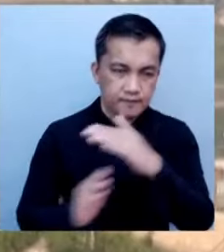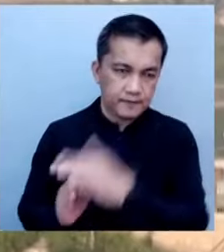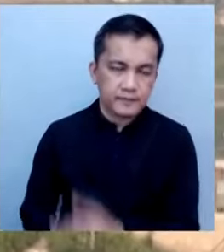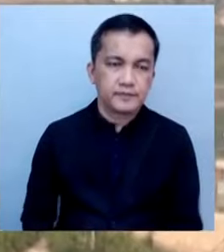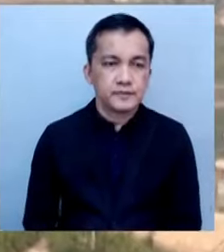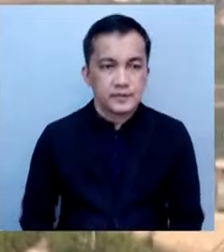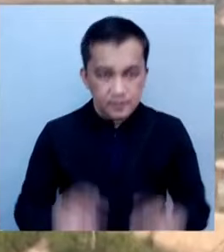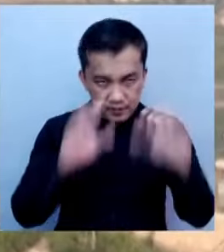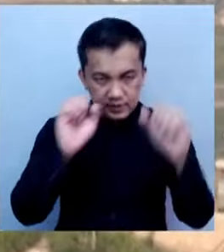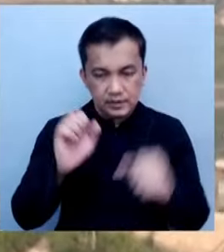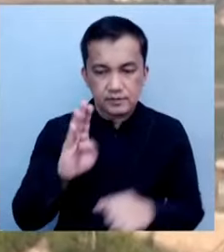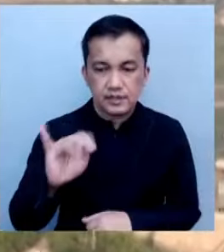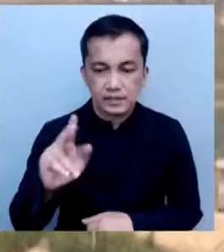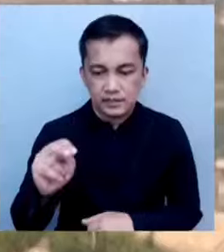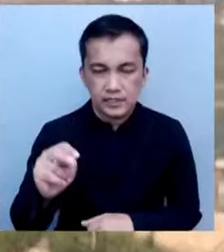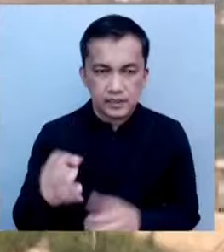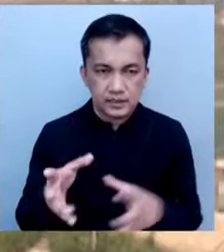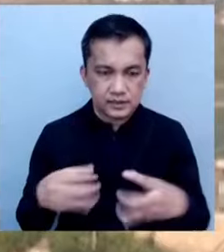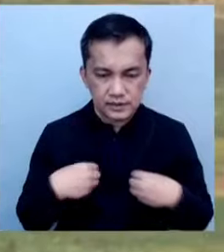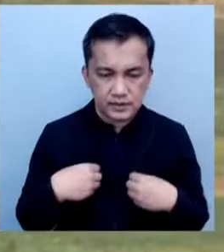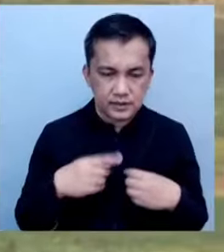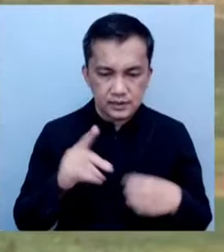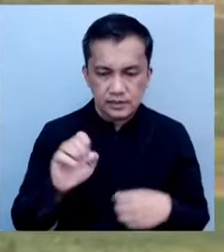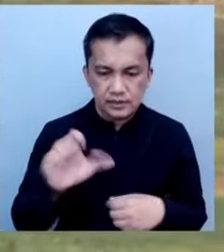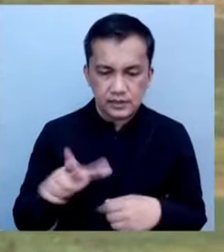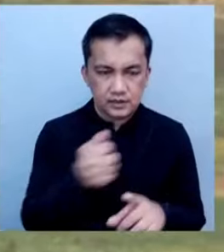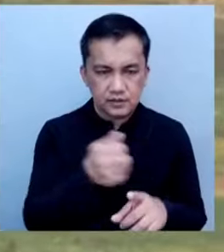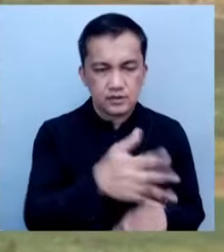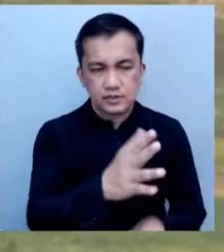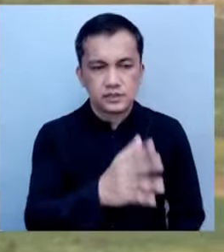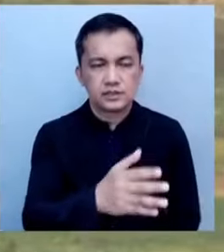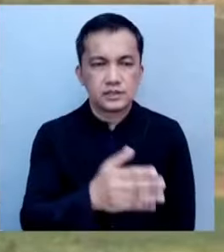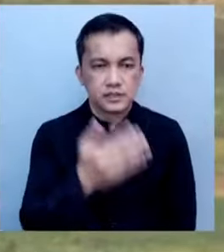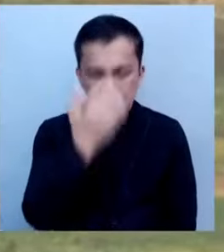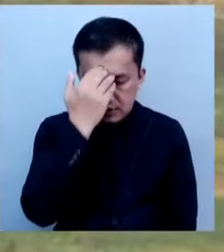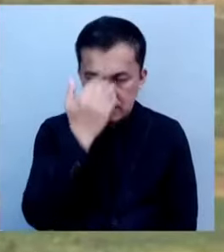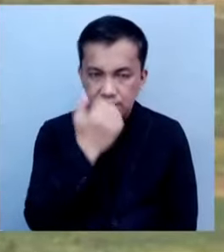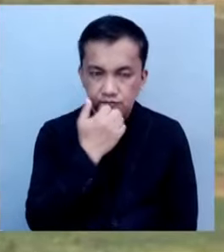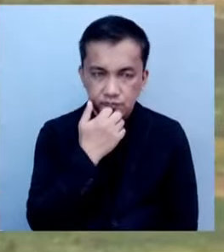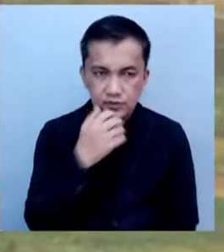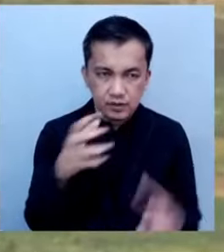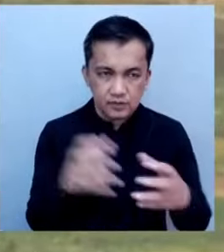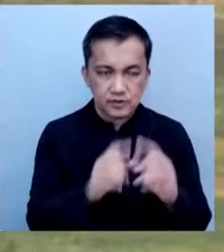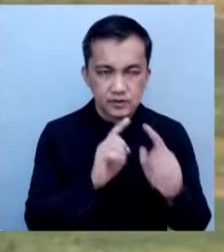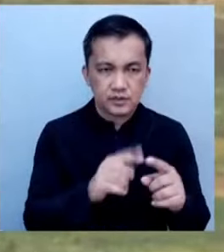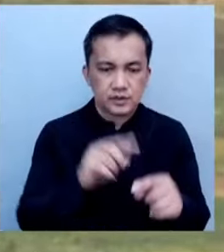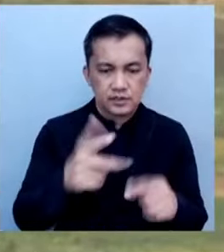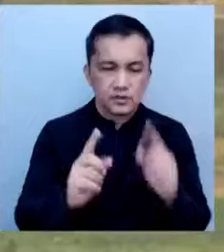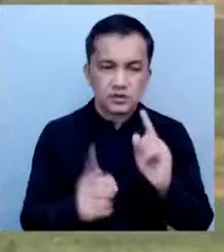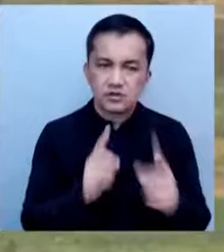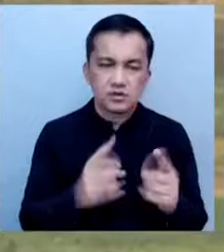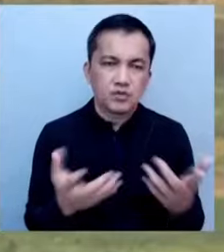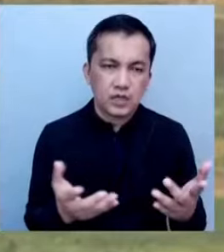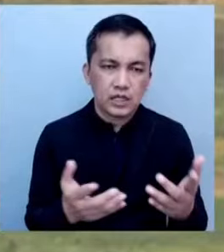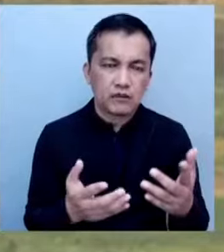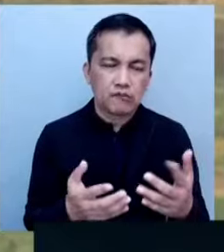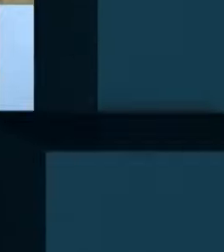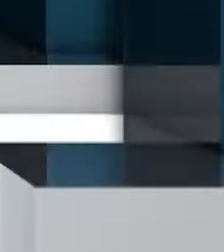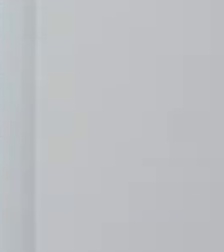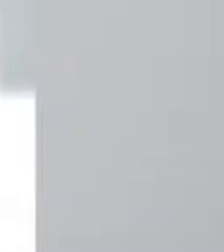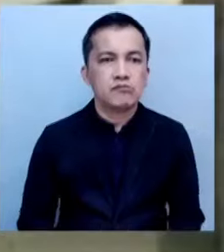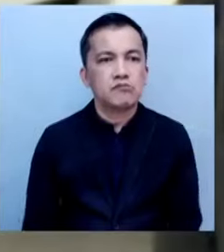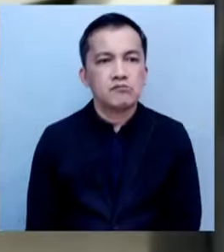Tuesday, accepting a deal is now in the hands of Hamas, as delegations held a third day of talks with no sign of a breakthrough.